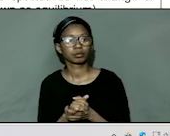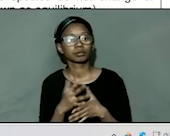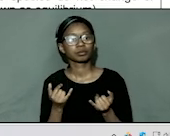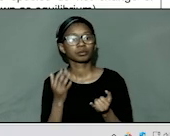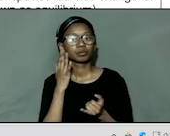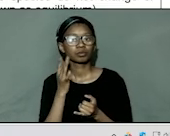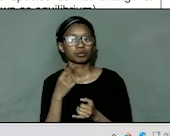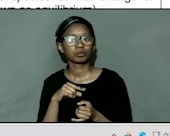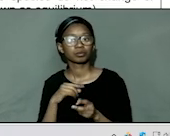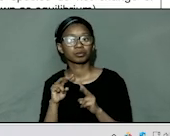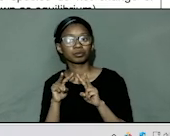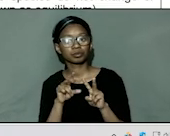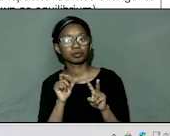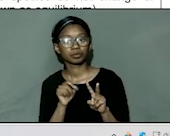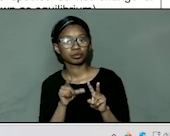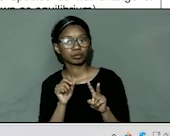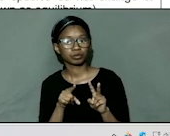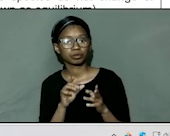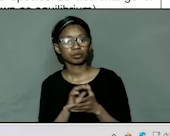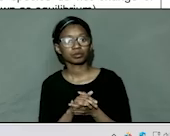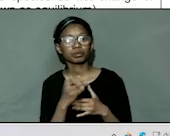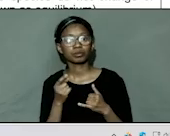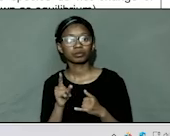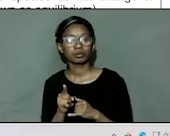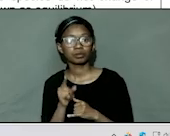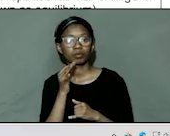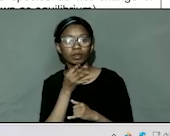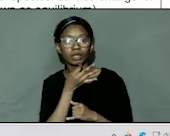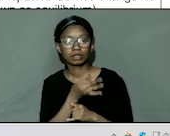we look at this one, it says,